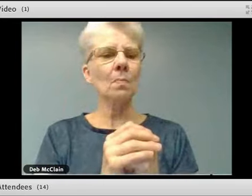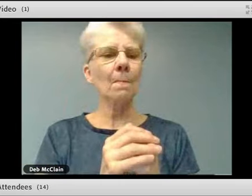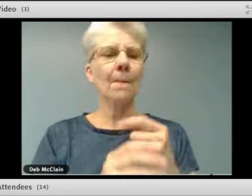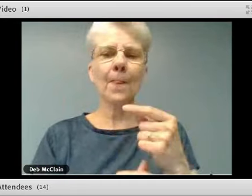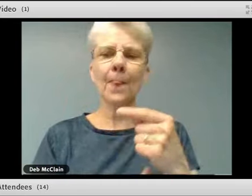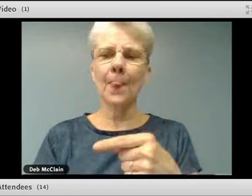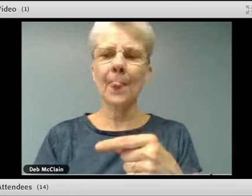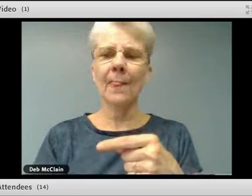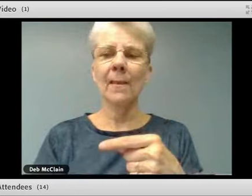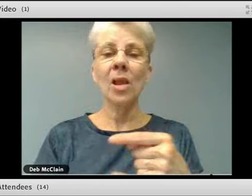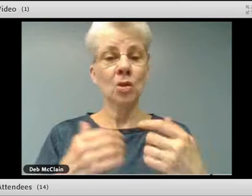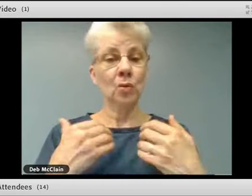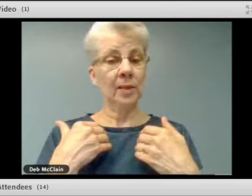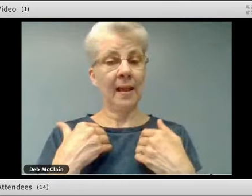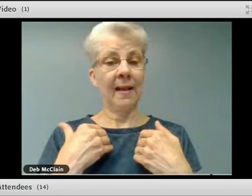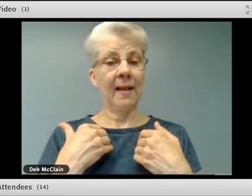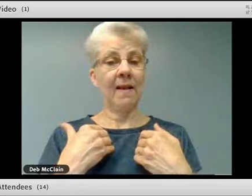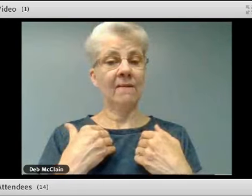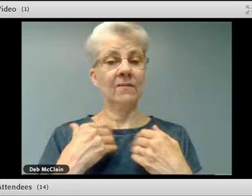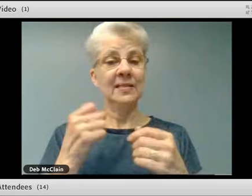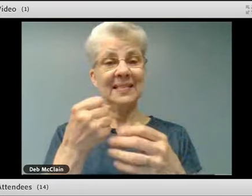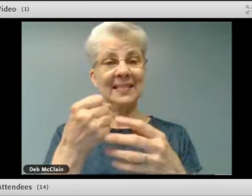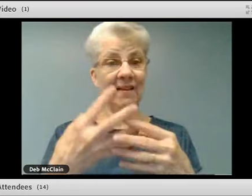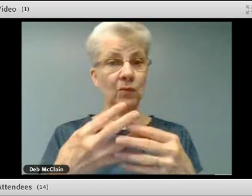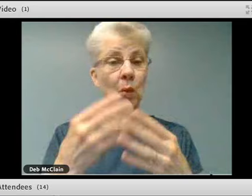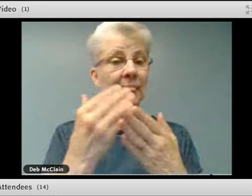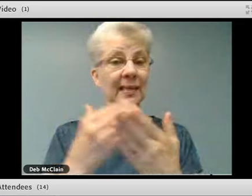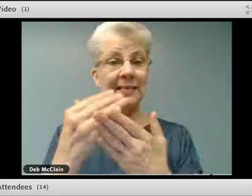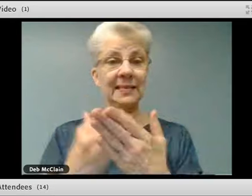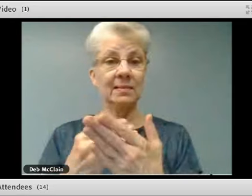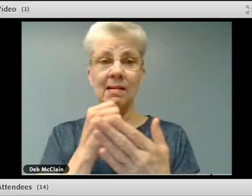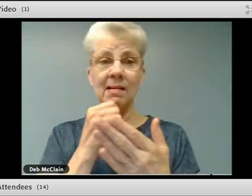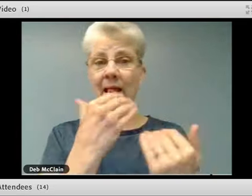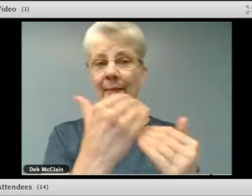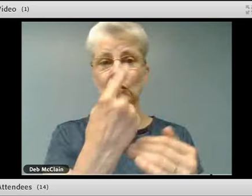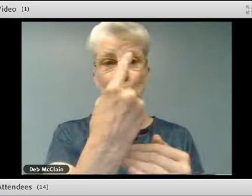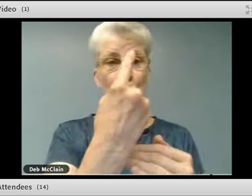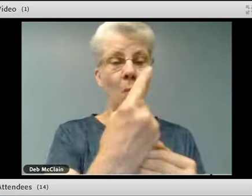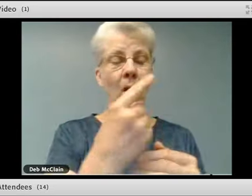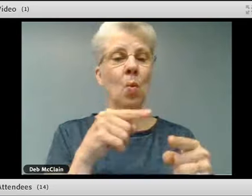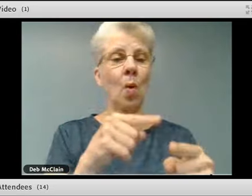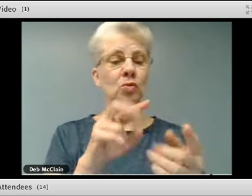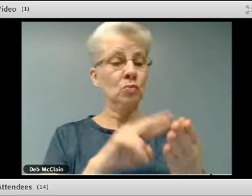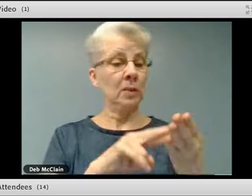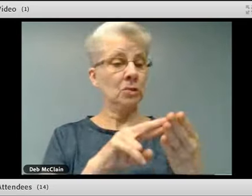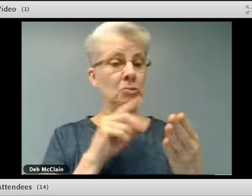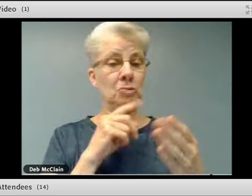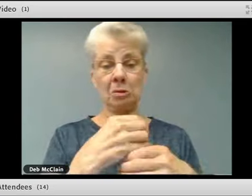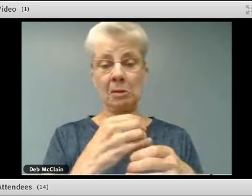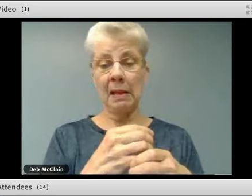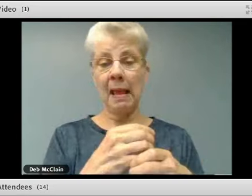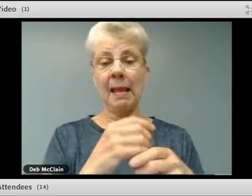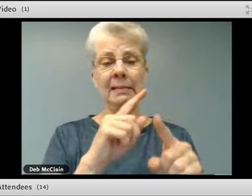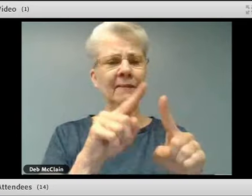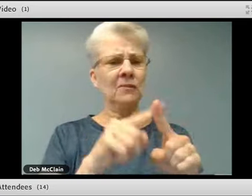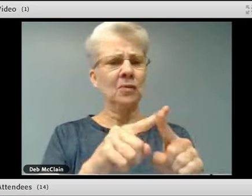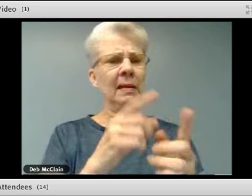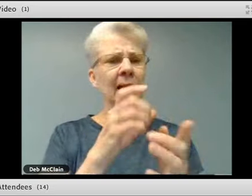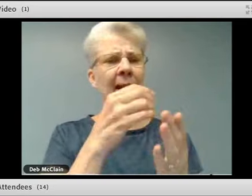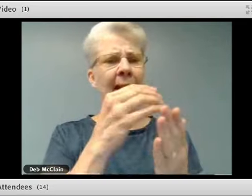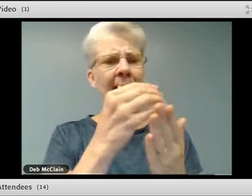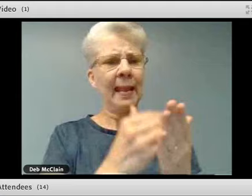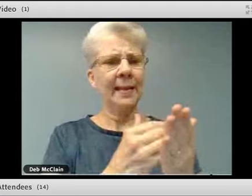And you can have multiple lists. You're not limited to one. So while you're doing research, you can create separate lists based on different